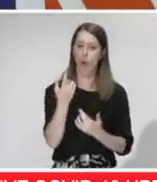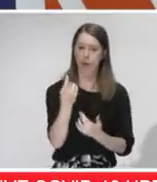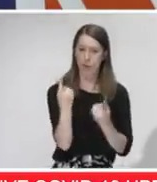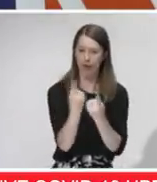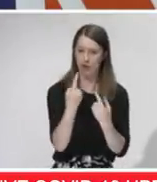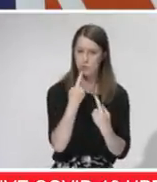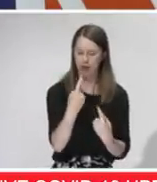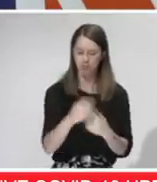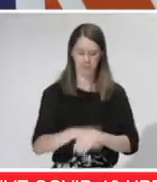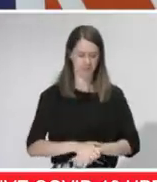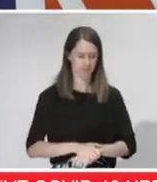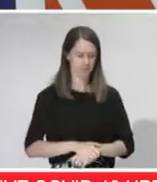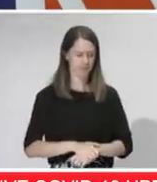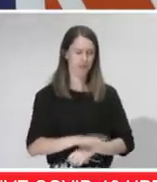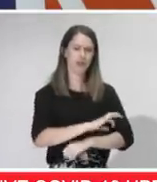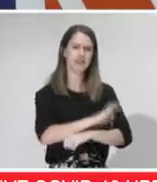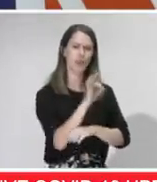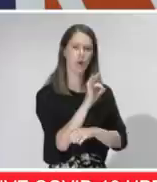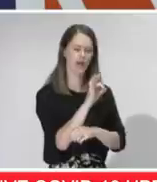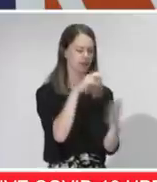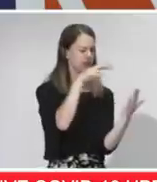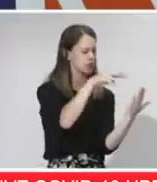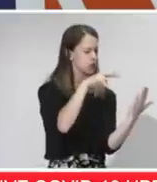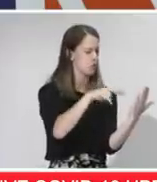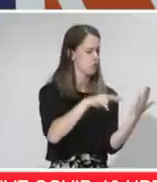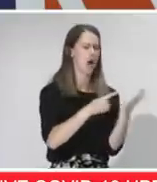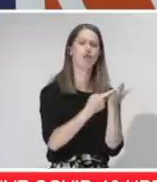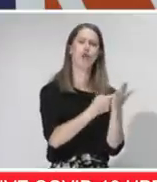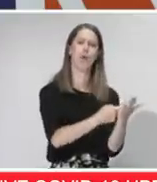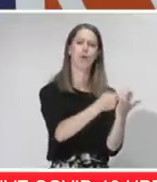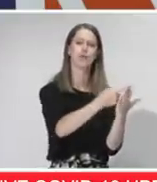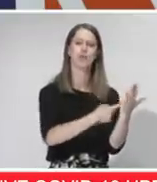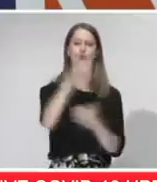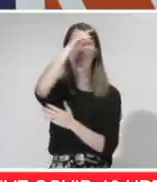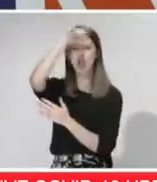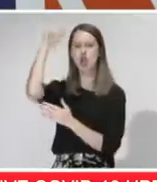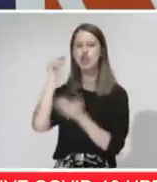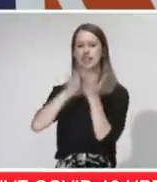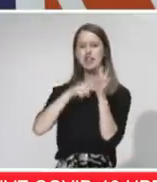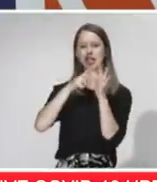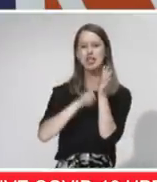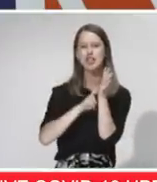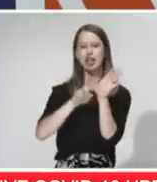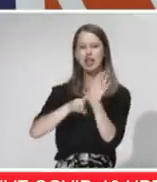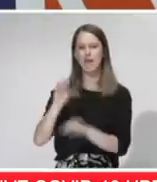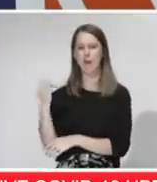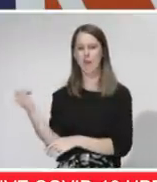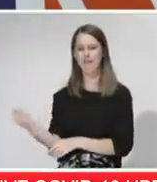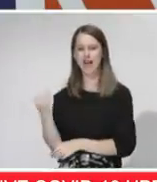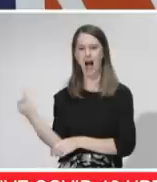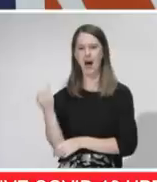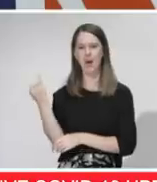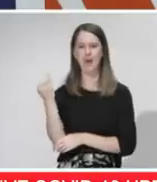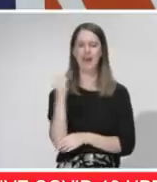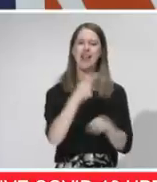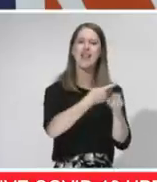of note. This morning, like many of you, I saw the reports of Nurse Jenny from Invercargill being credited by